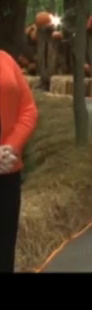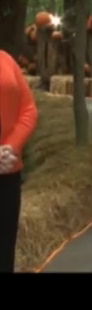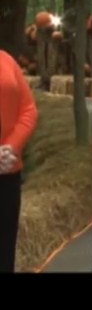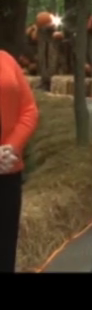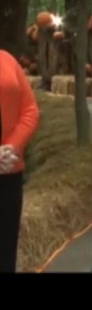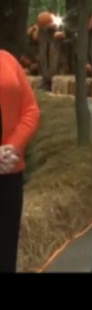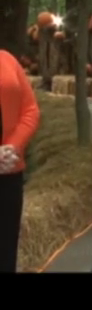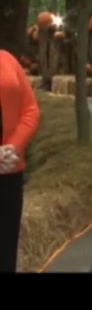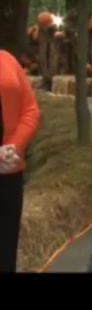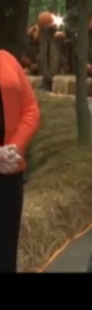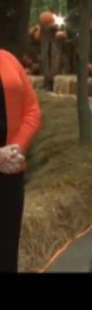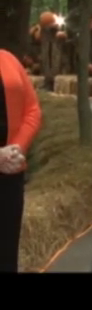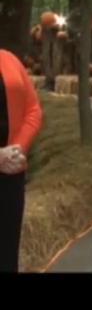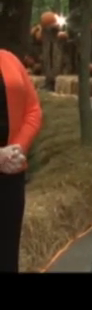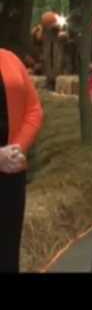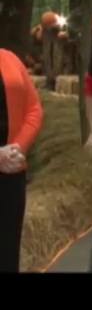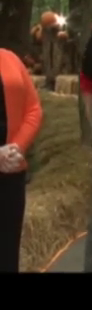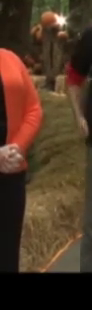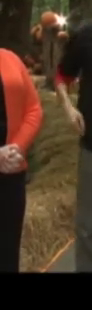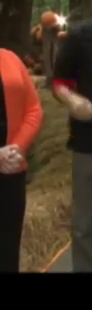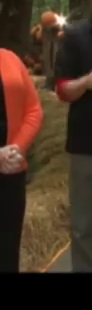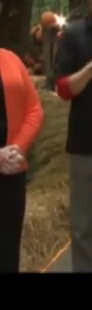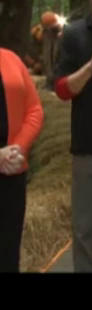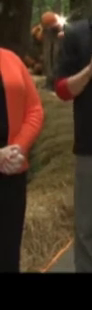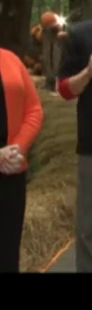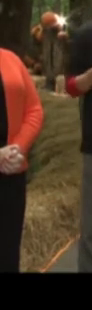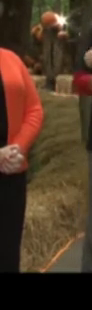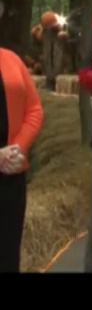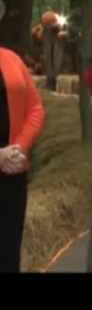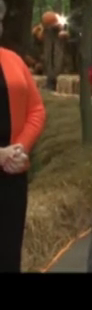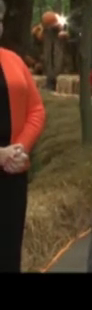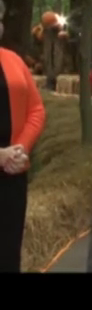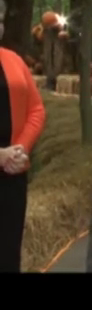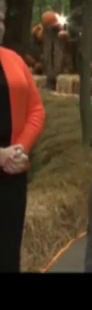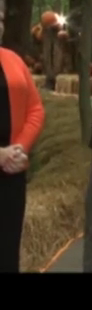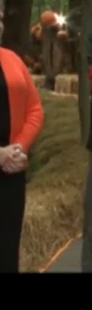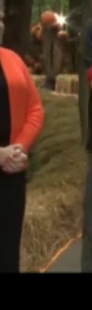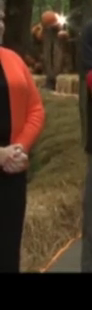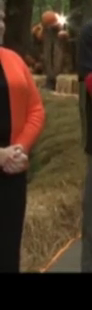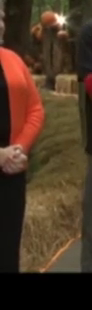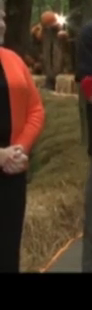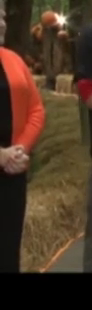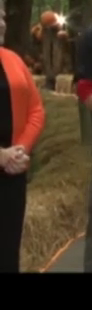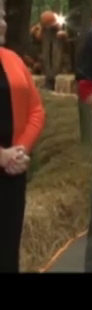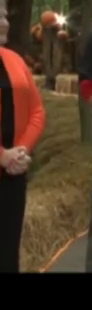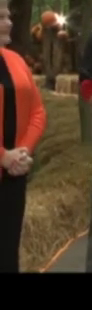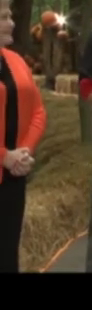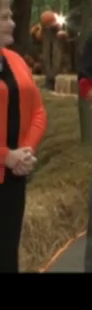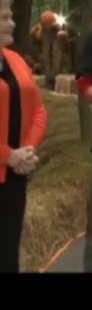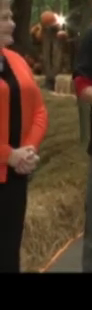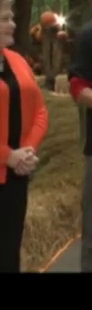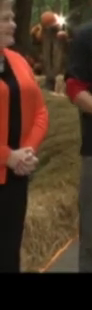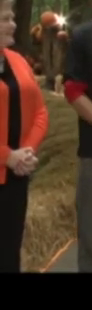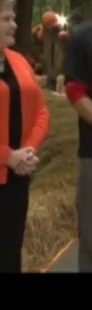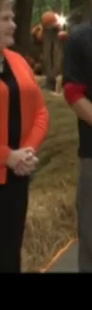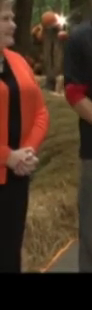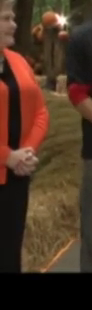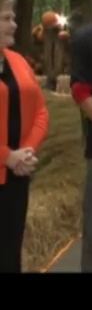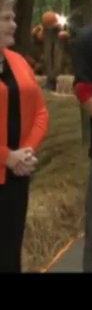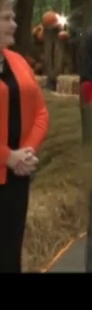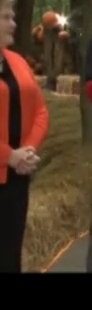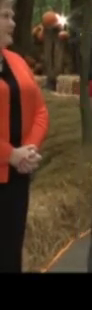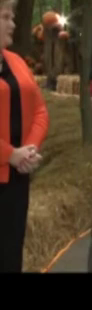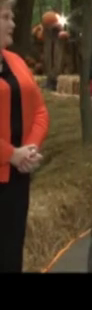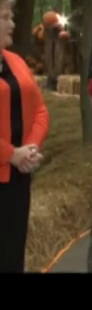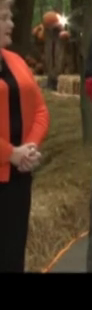Thank you, Marty. Okay, so right now let's hear from Travis Reckner from Passion for Pumpkins about this year's show and about